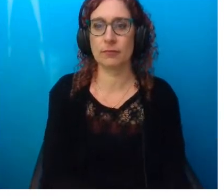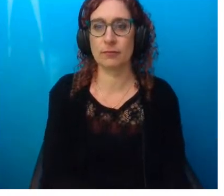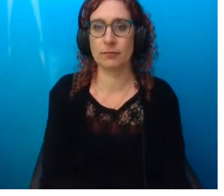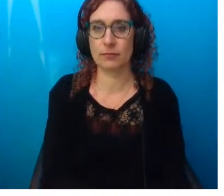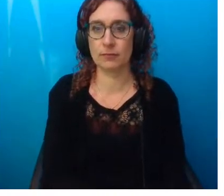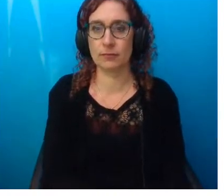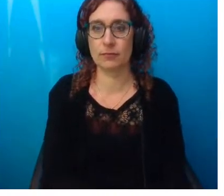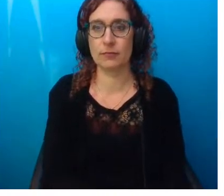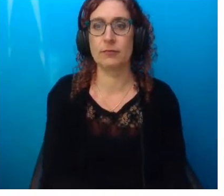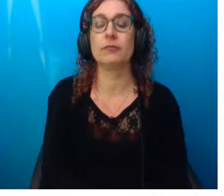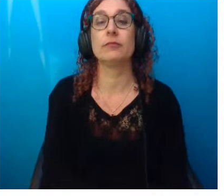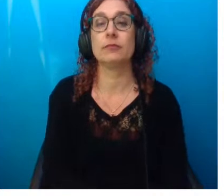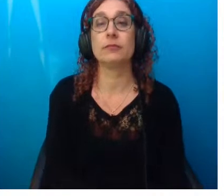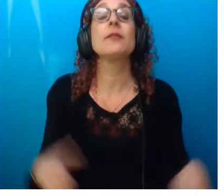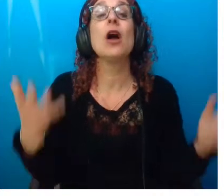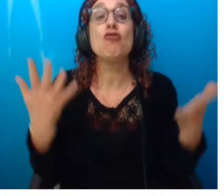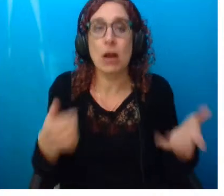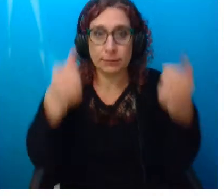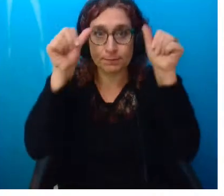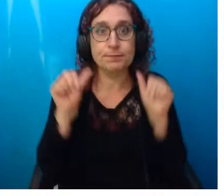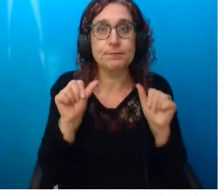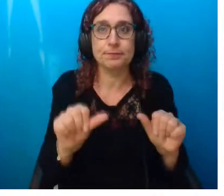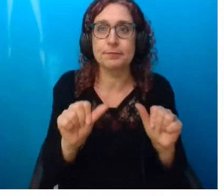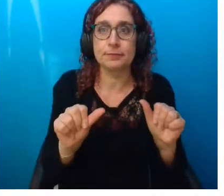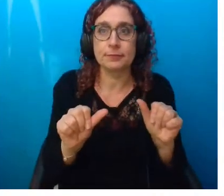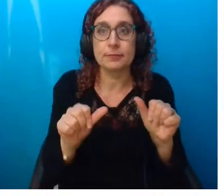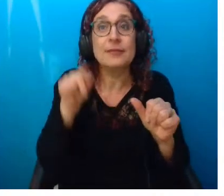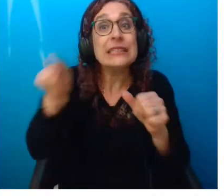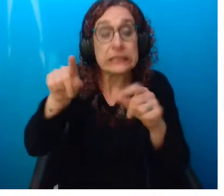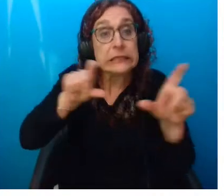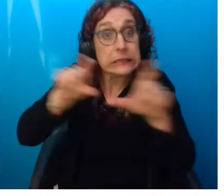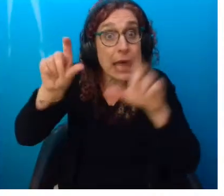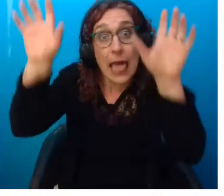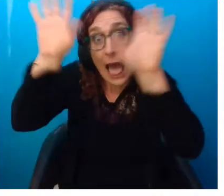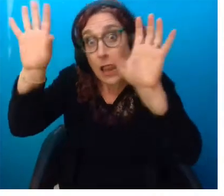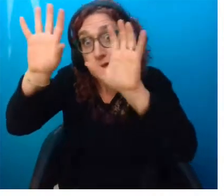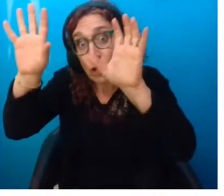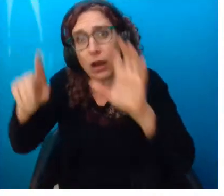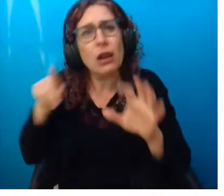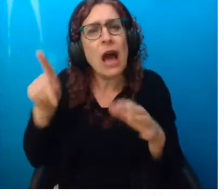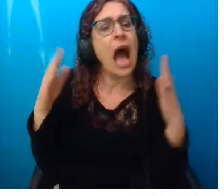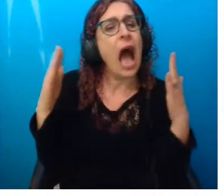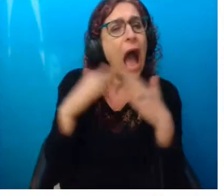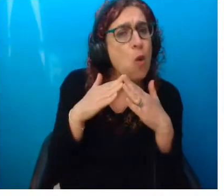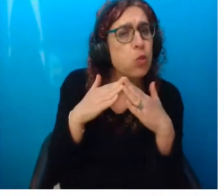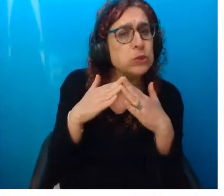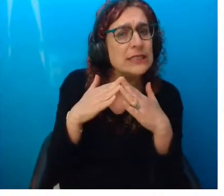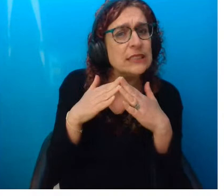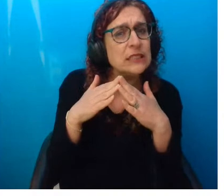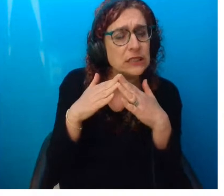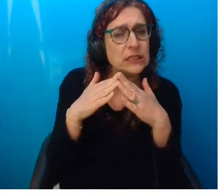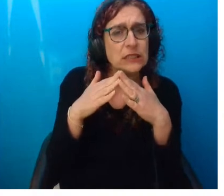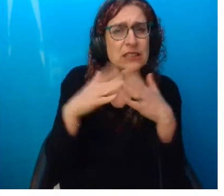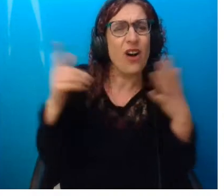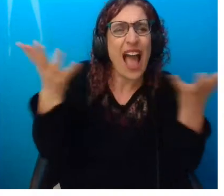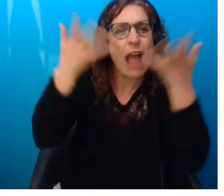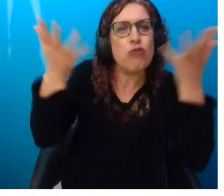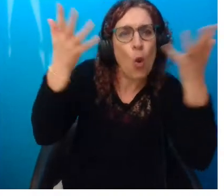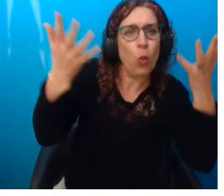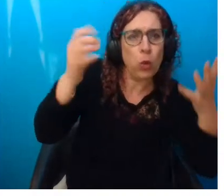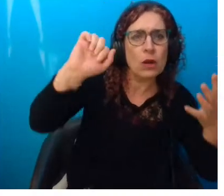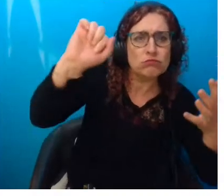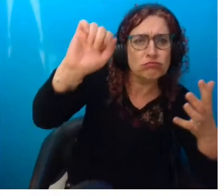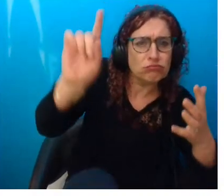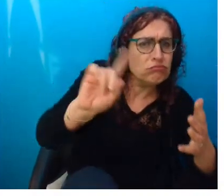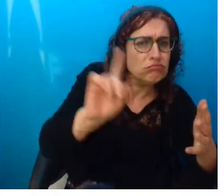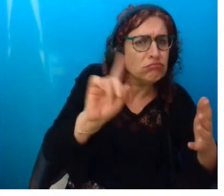So what about house dust mite? And that's also in the air and termed as an aeroallergy. Well,